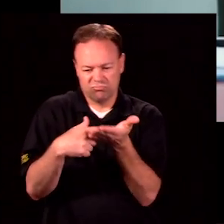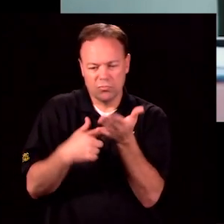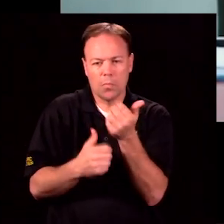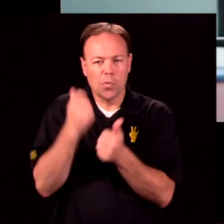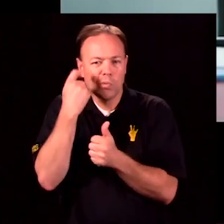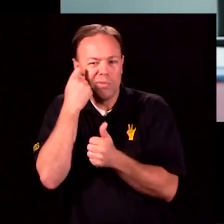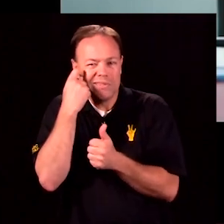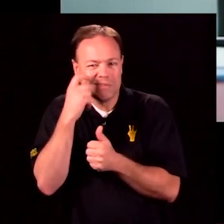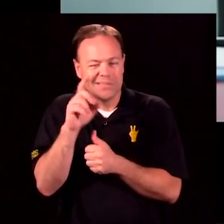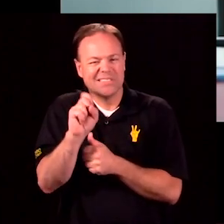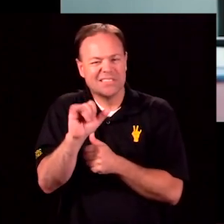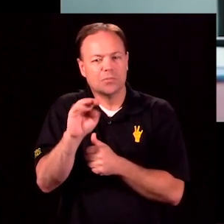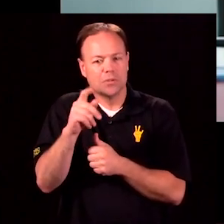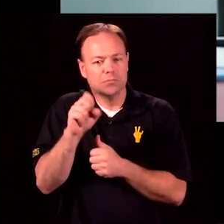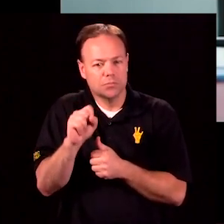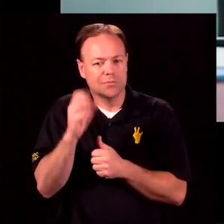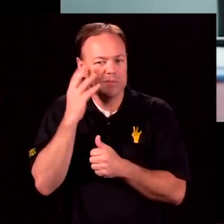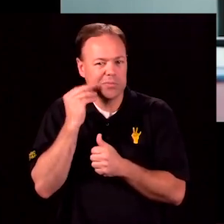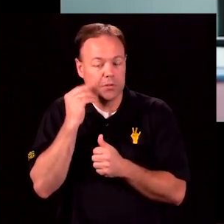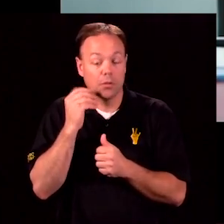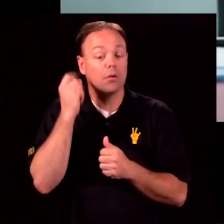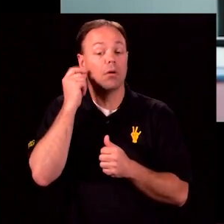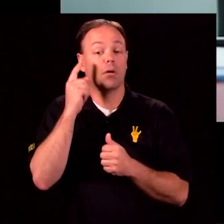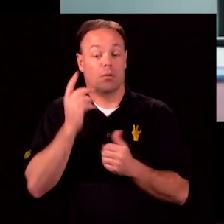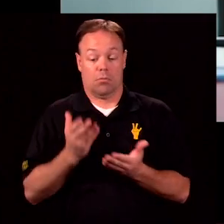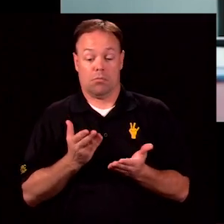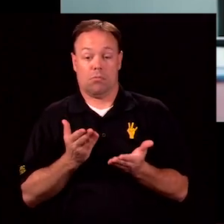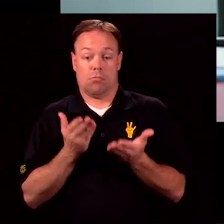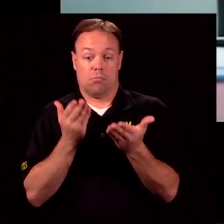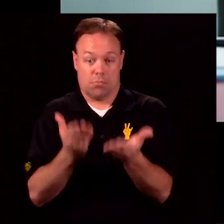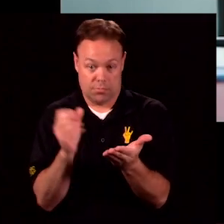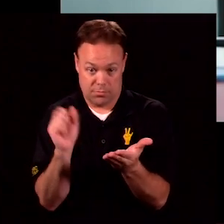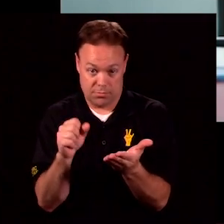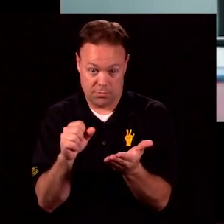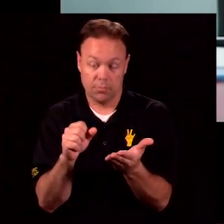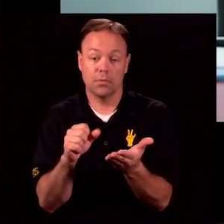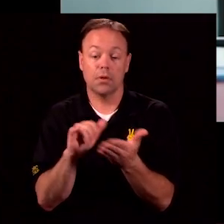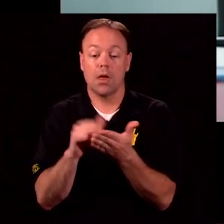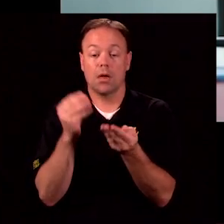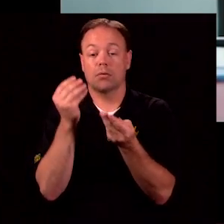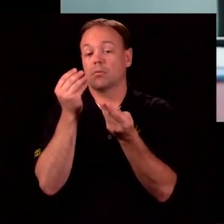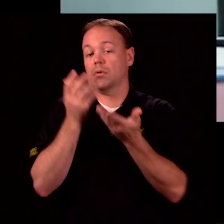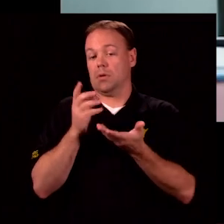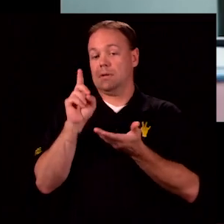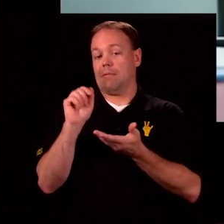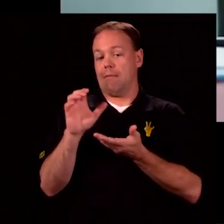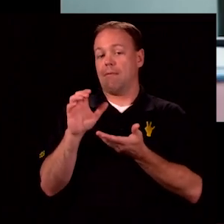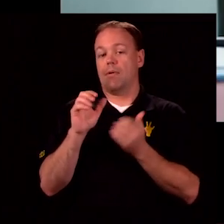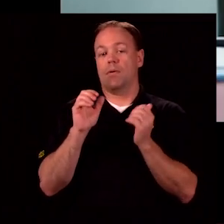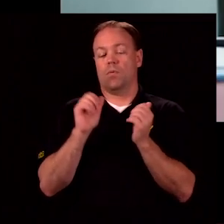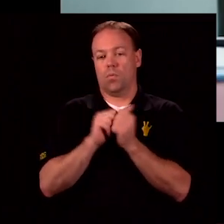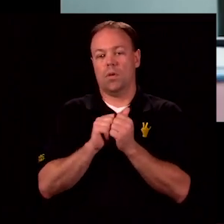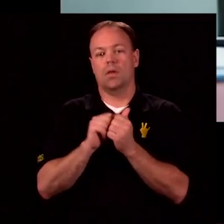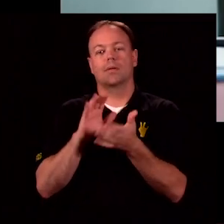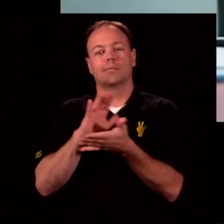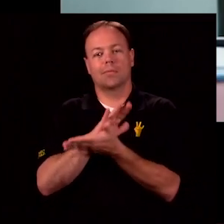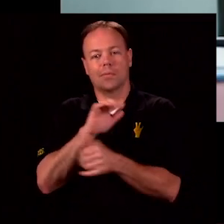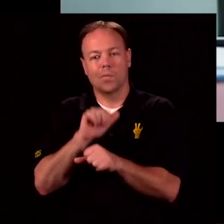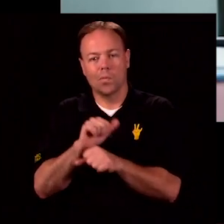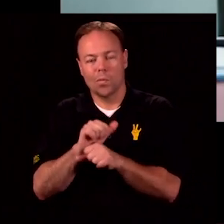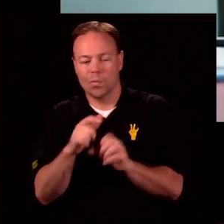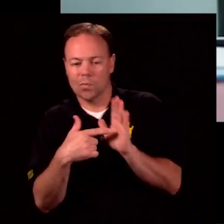experienced. It is recommended but not necessary that you provide the disability access consultant with supporting documentation